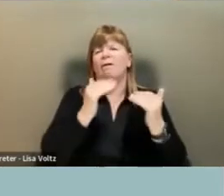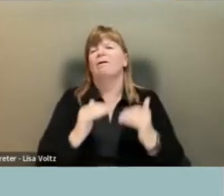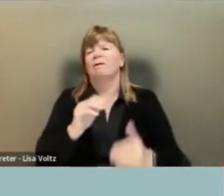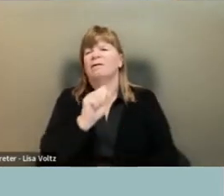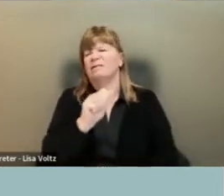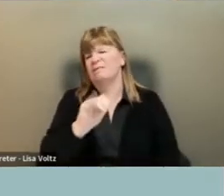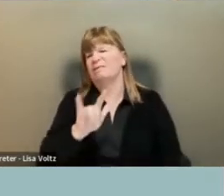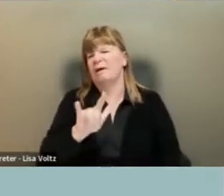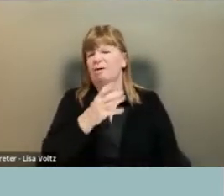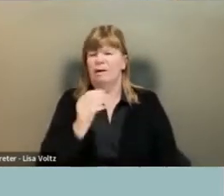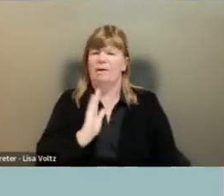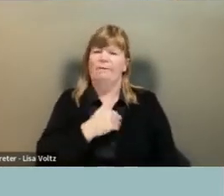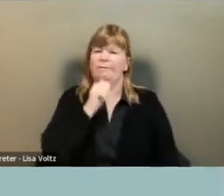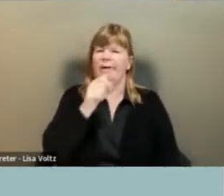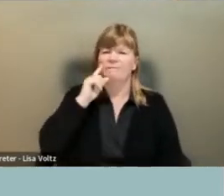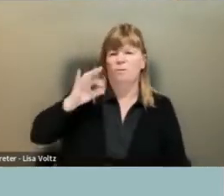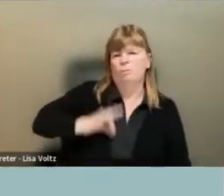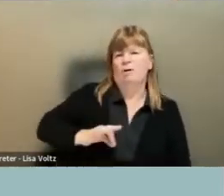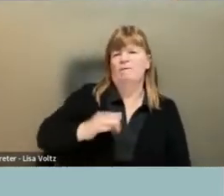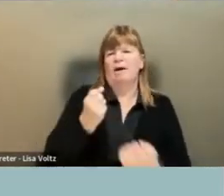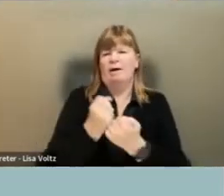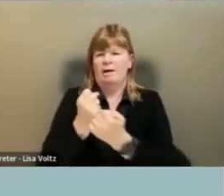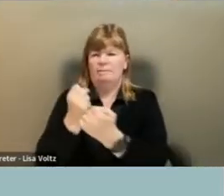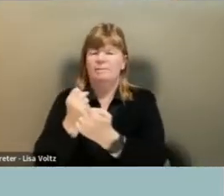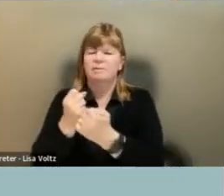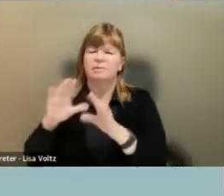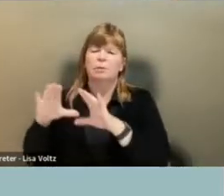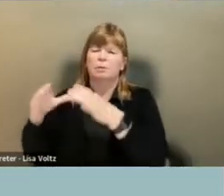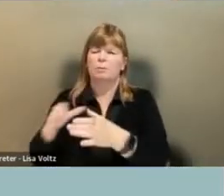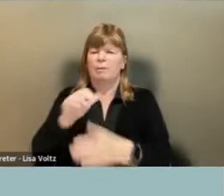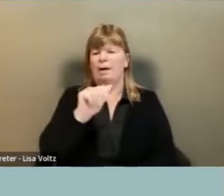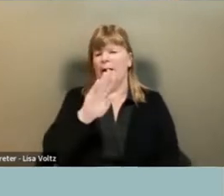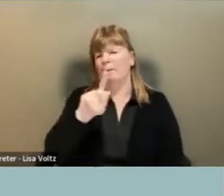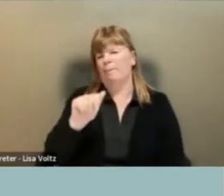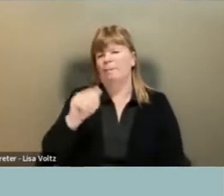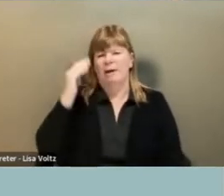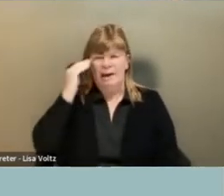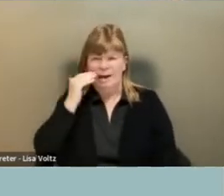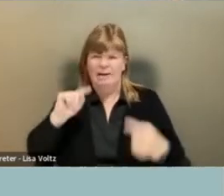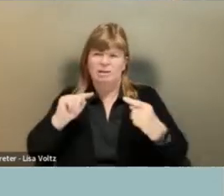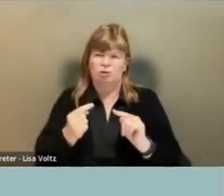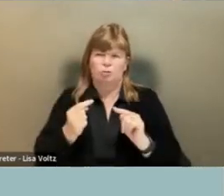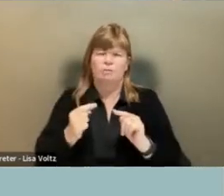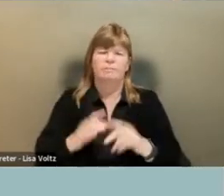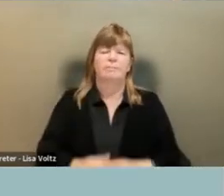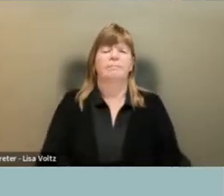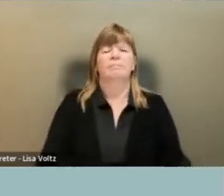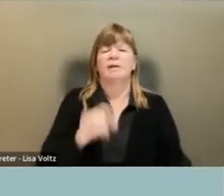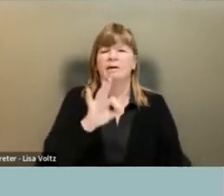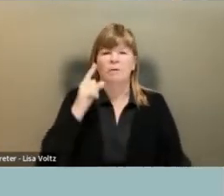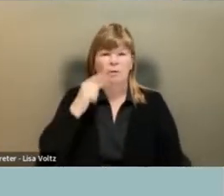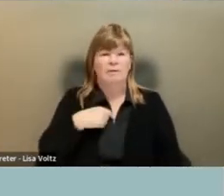SAIL and our nonprofit advocacy organization, Alabama Head Injury Foundation. So today, if you hear me